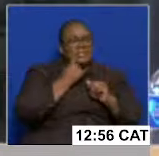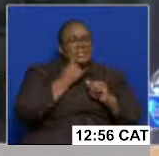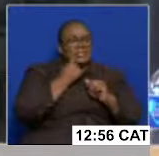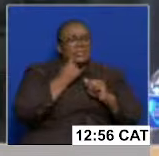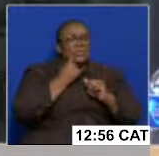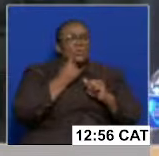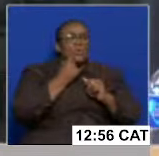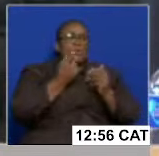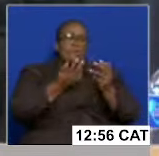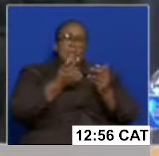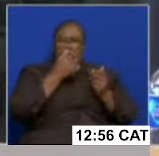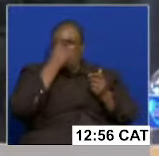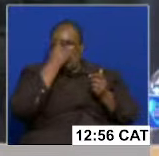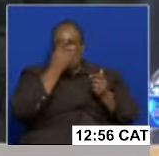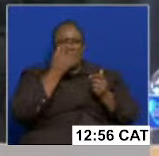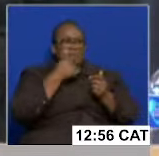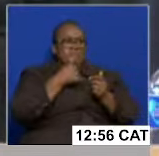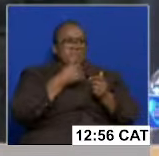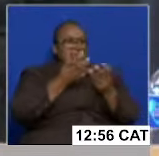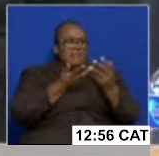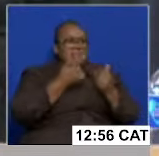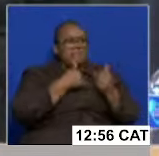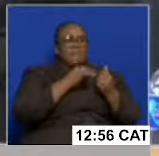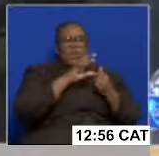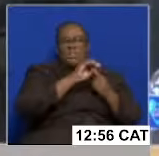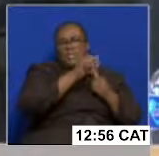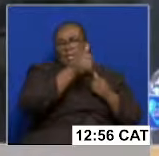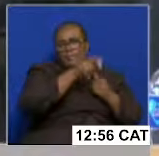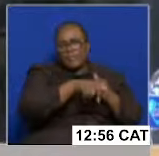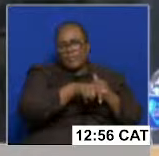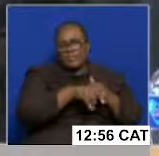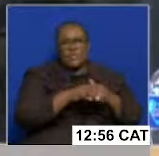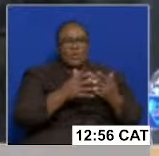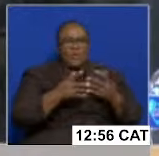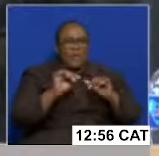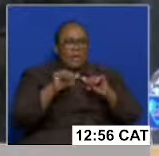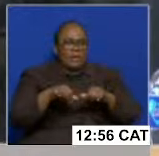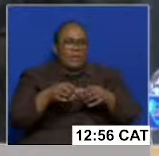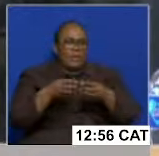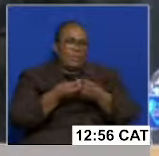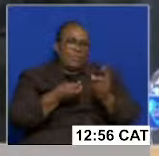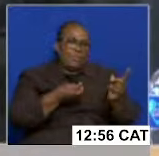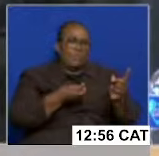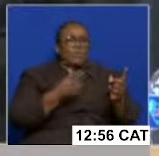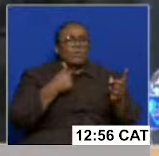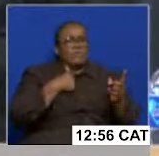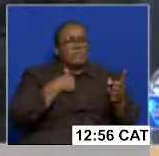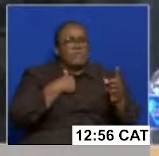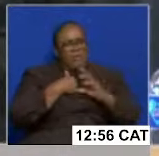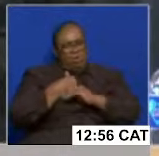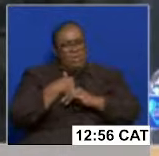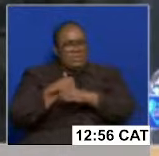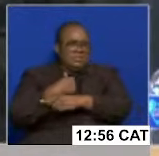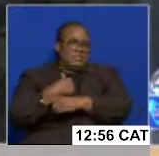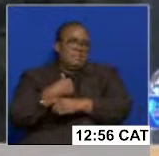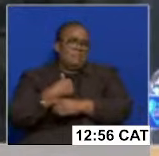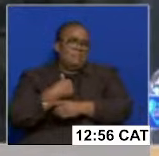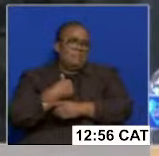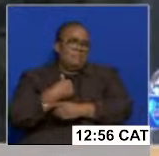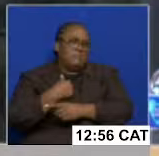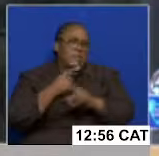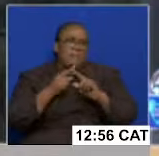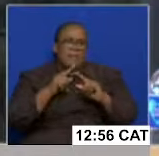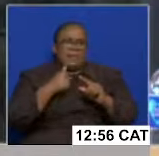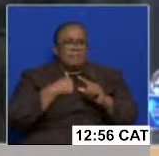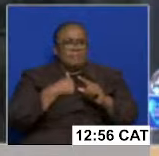ask, or to agree to her that yes, I will ask Magagula. But I never had any